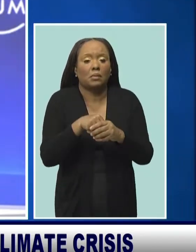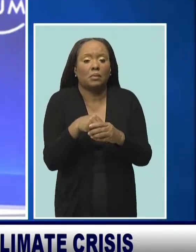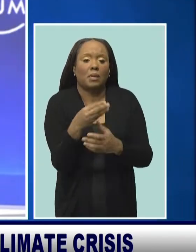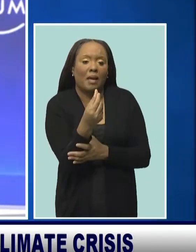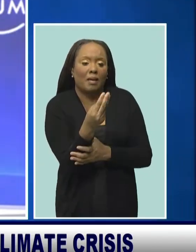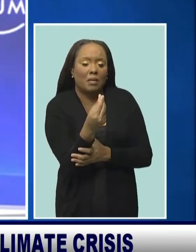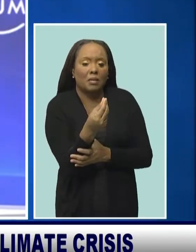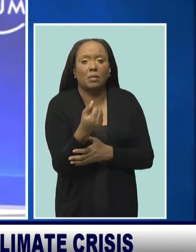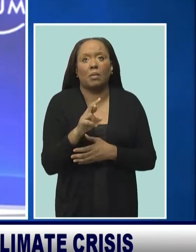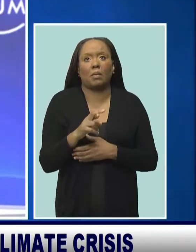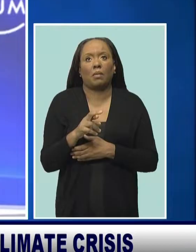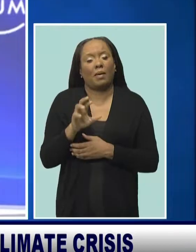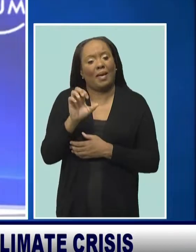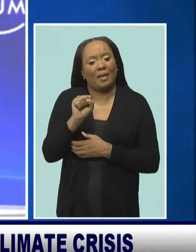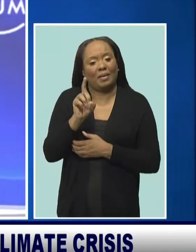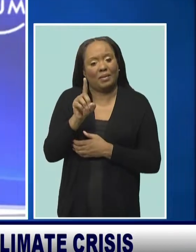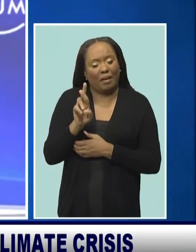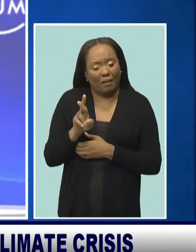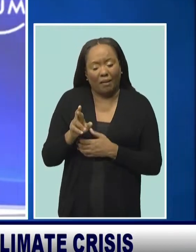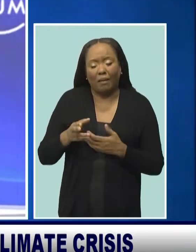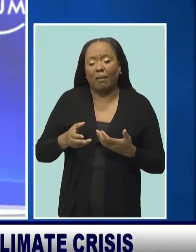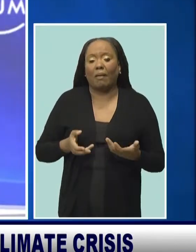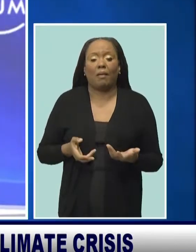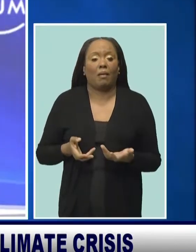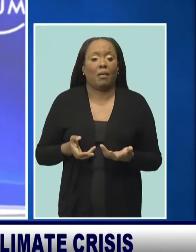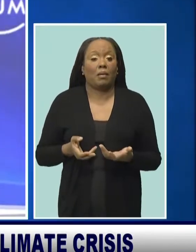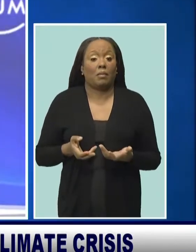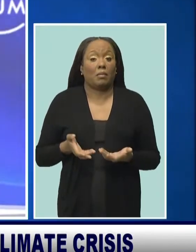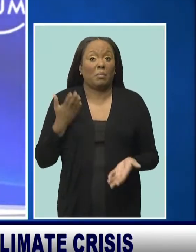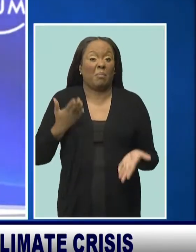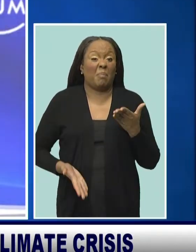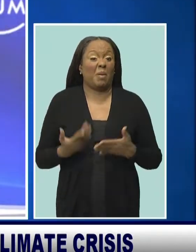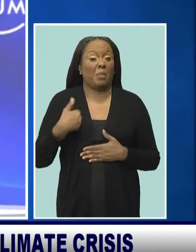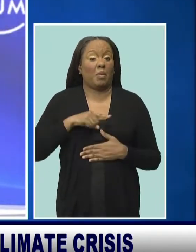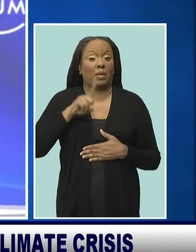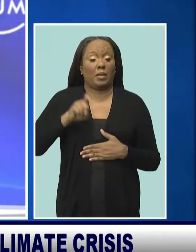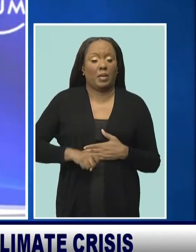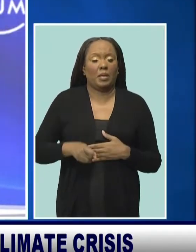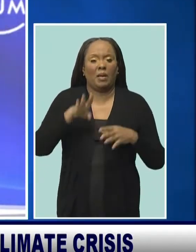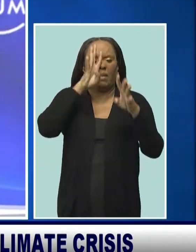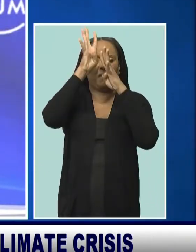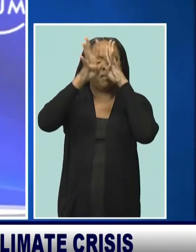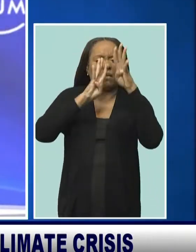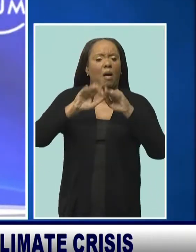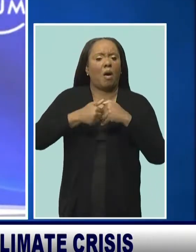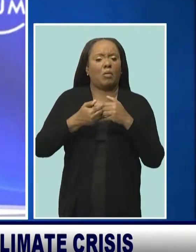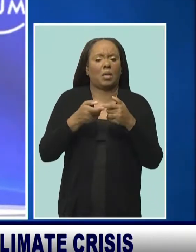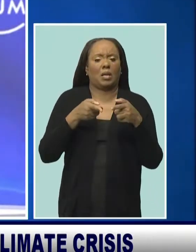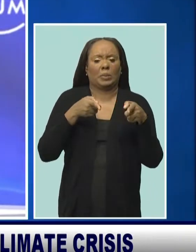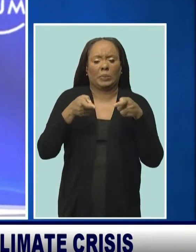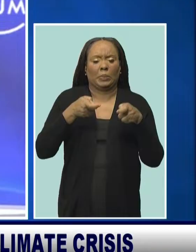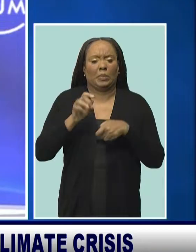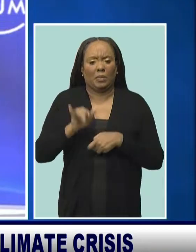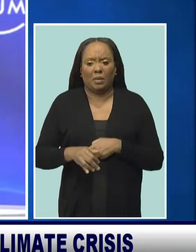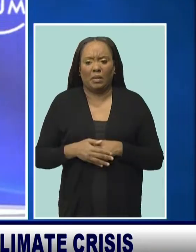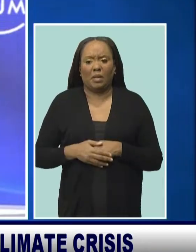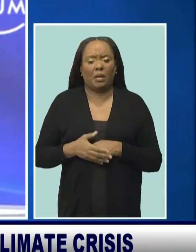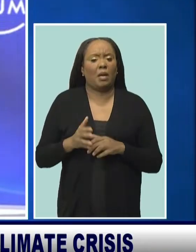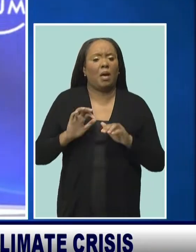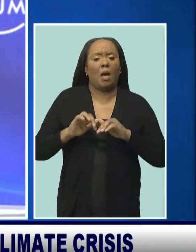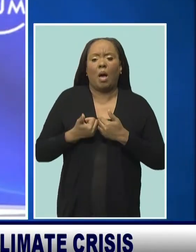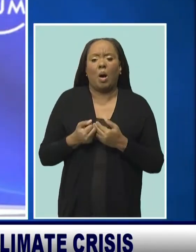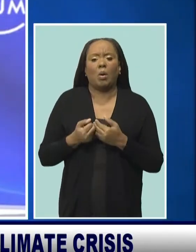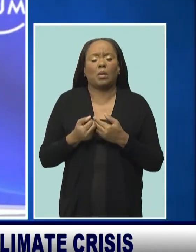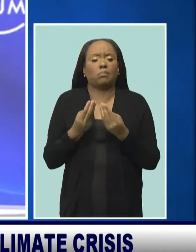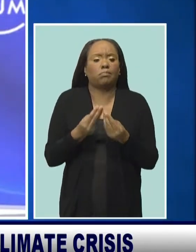be SDRs. We probably need a governance mechanism that anchors this trust or catalytic fund